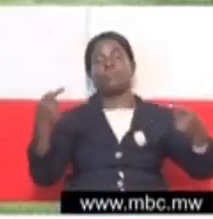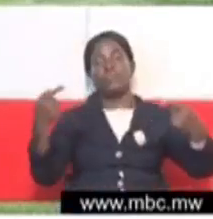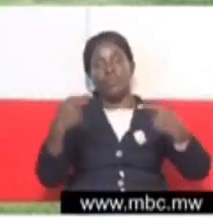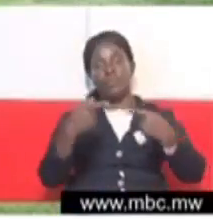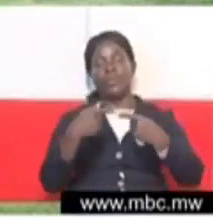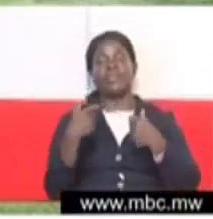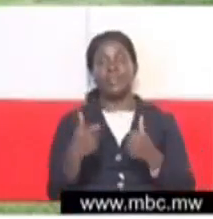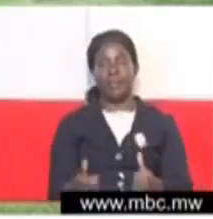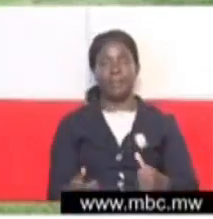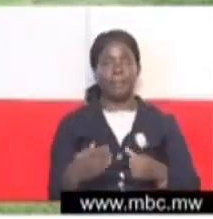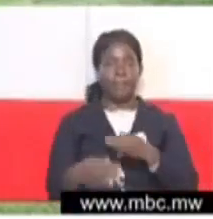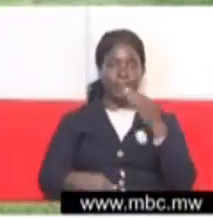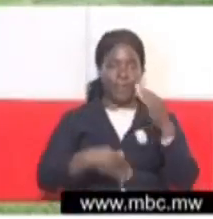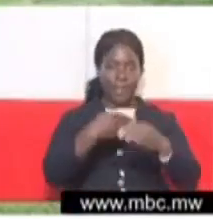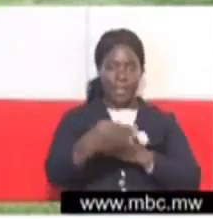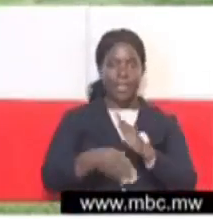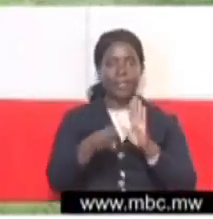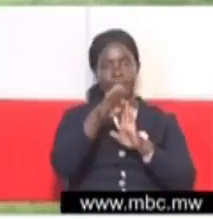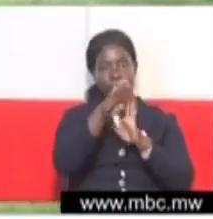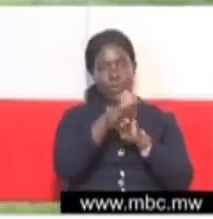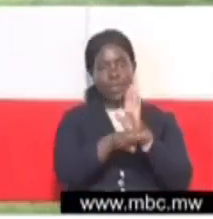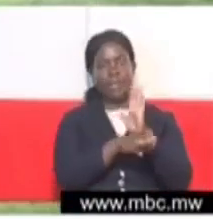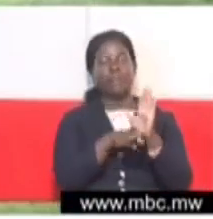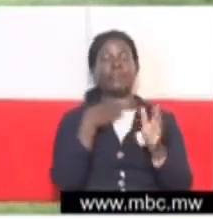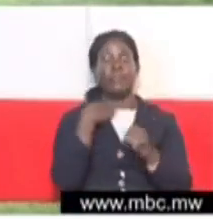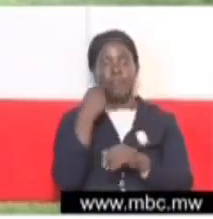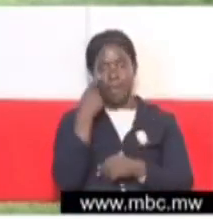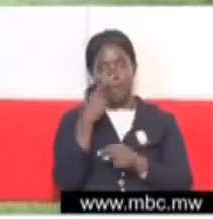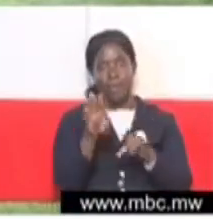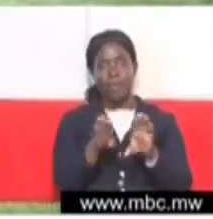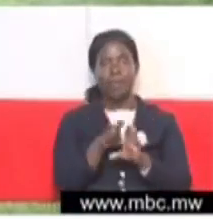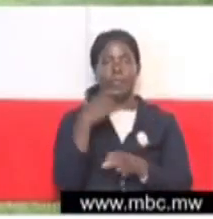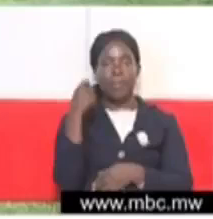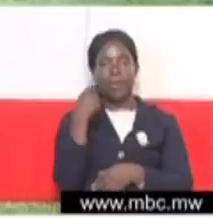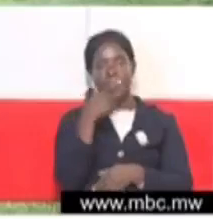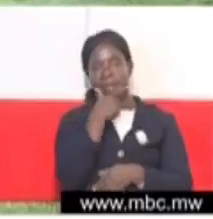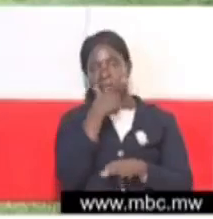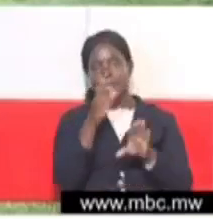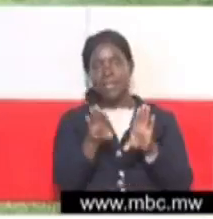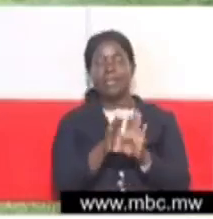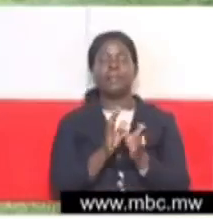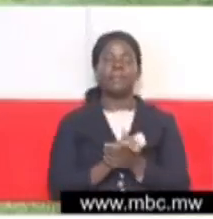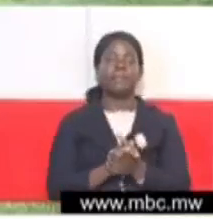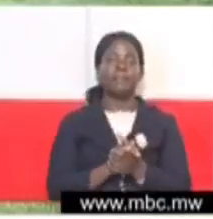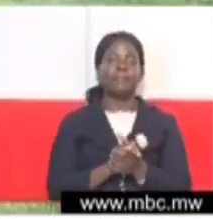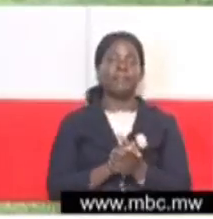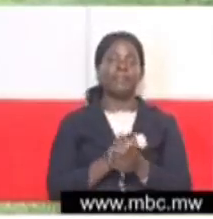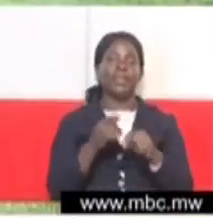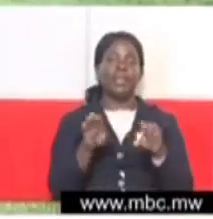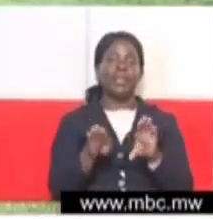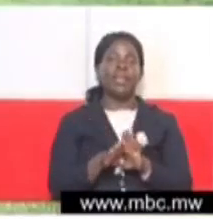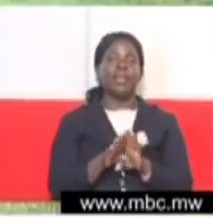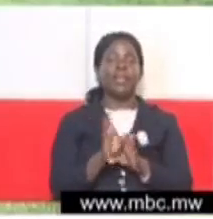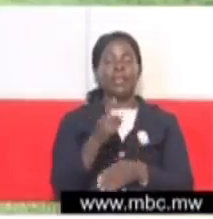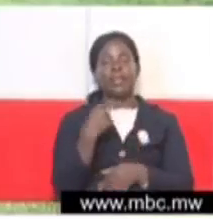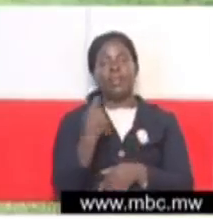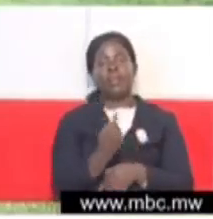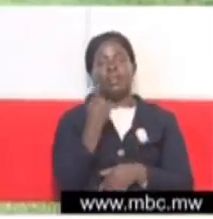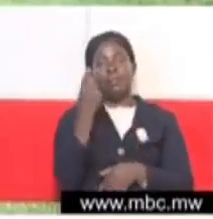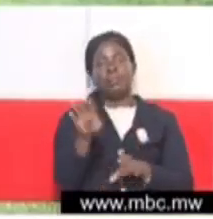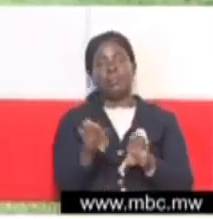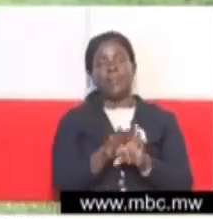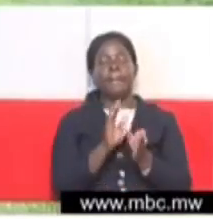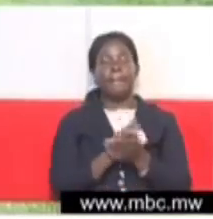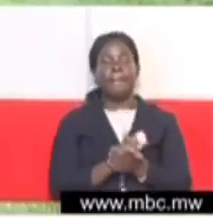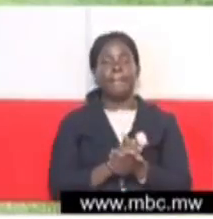the next program, we want to make sure that Malawi's interests are also incorporated. And they can only be